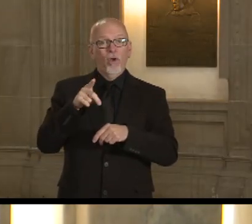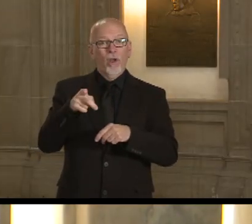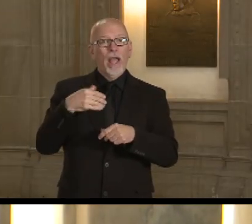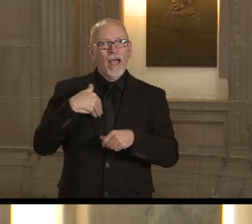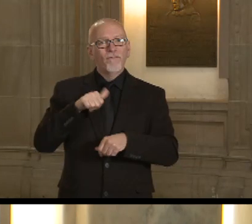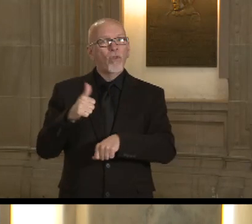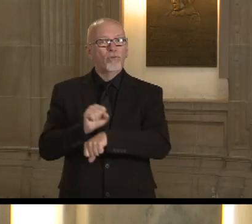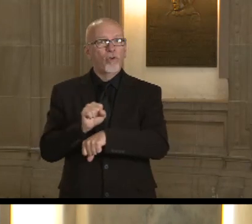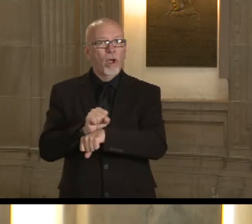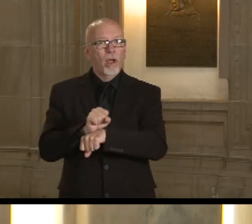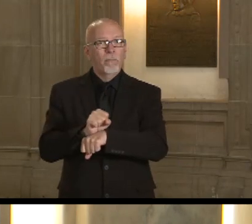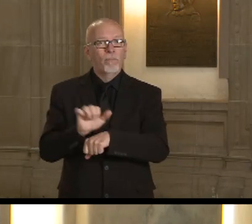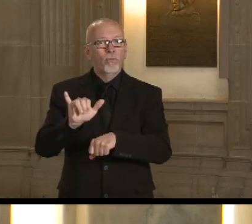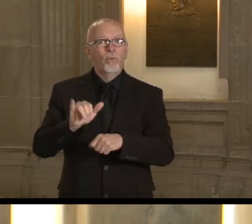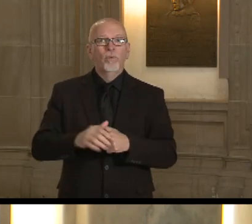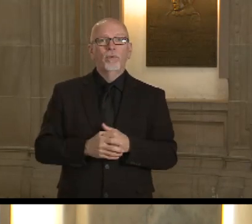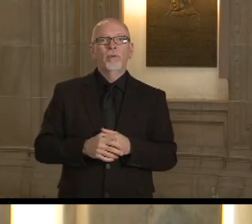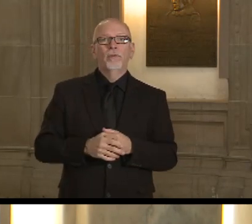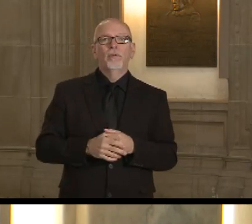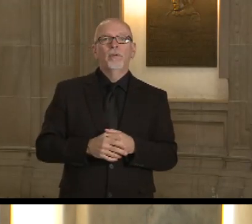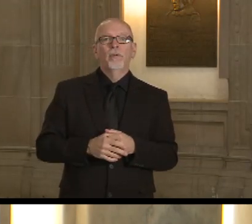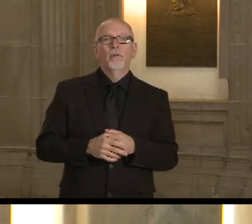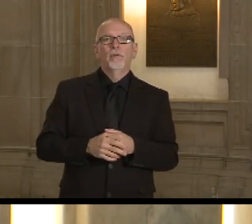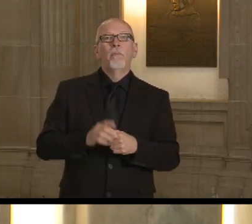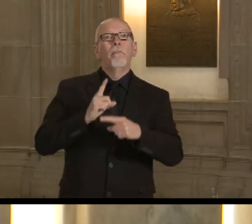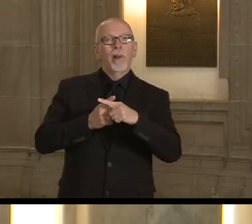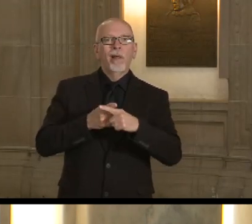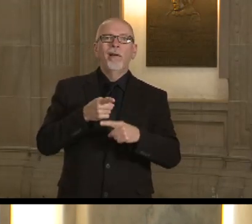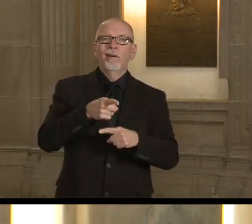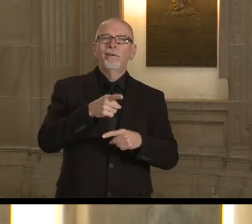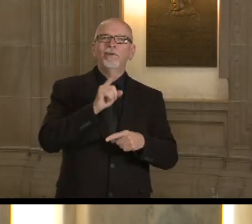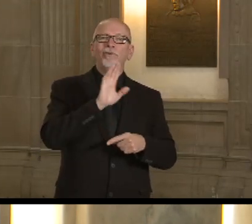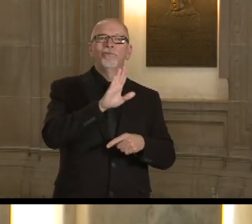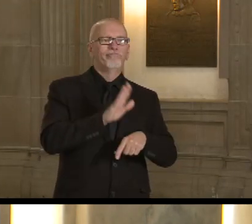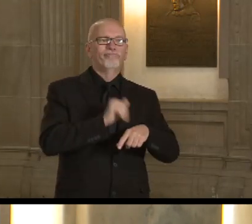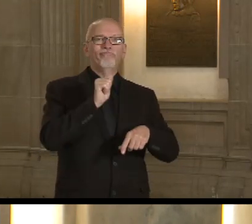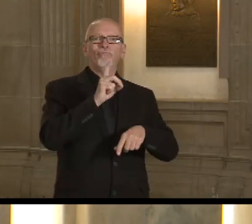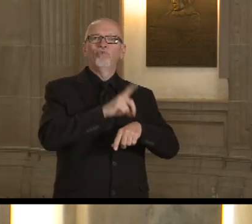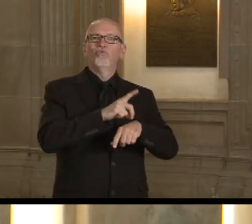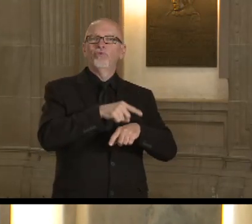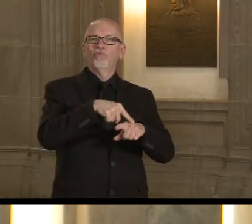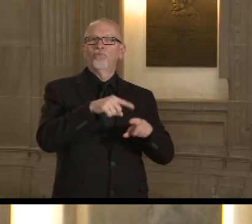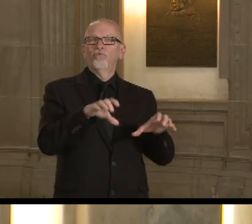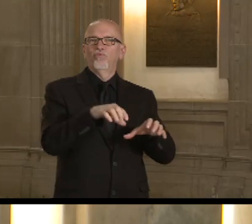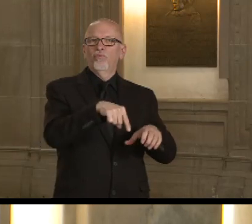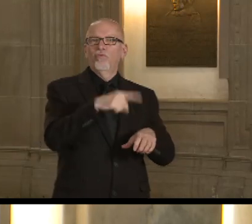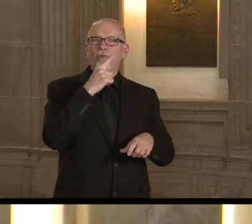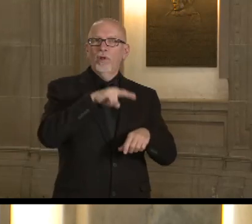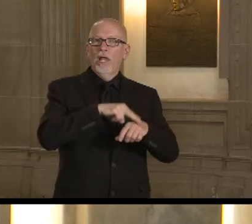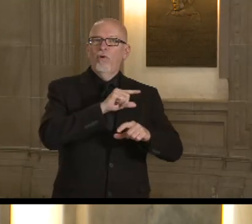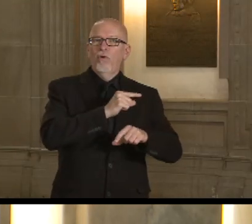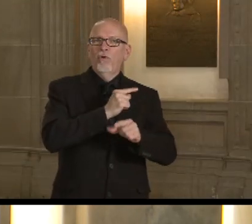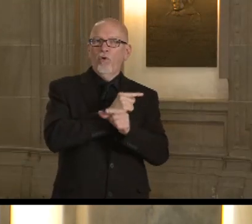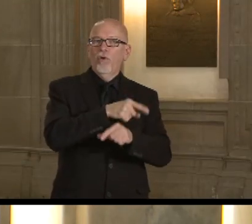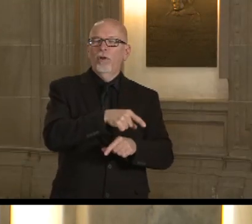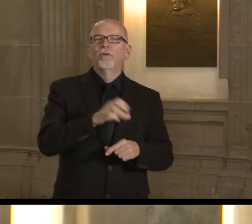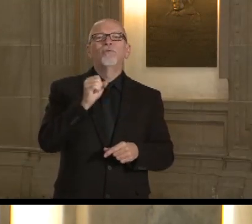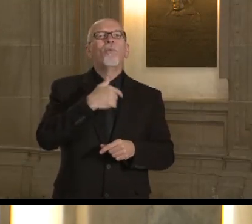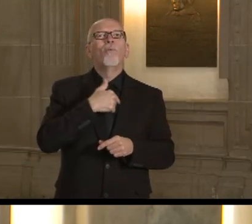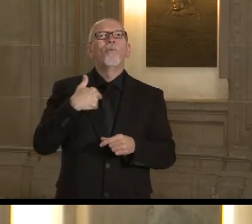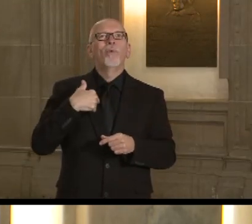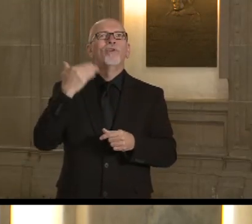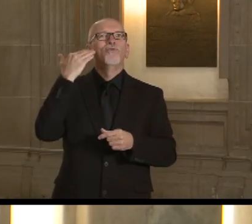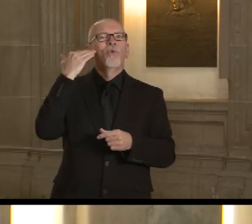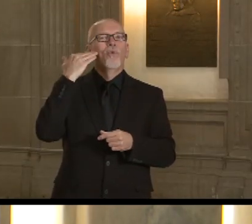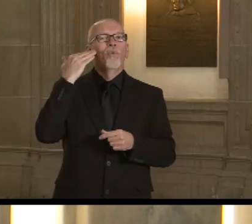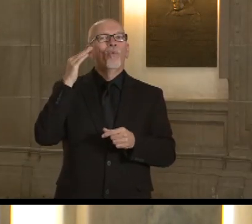other jobs in addition to what they're being called up to do. And so we not only